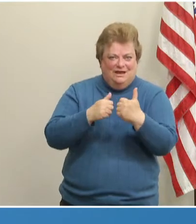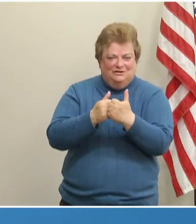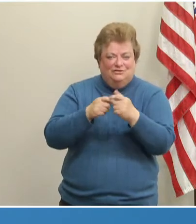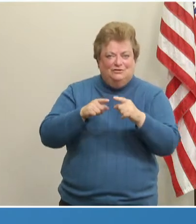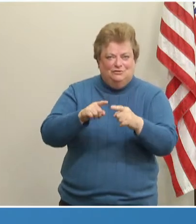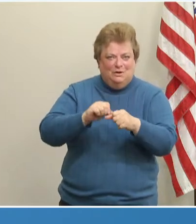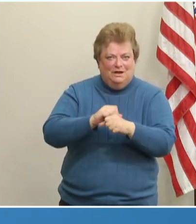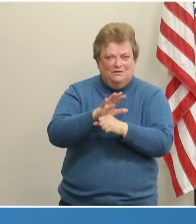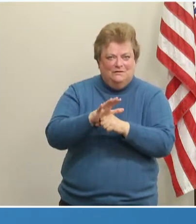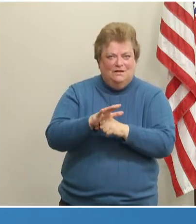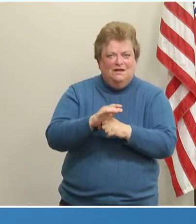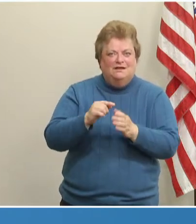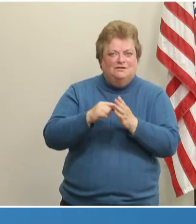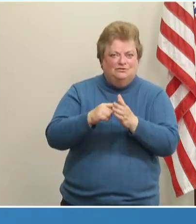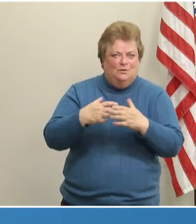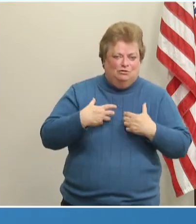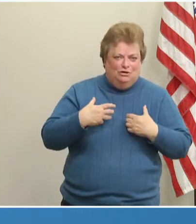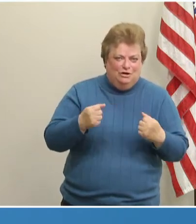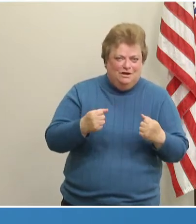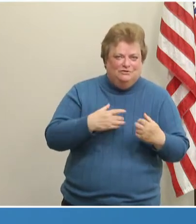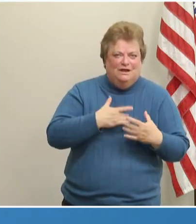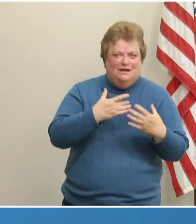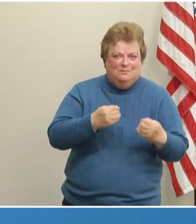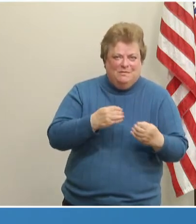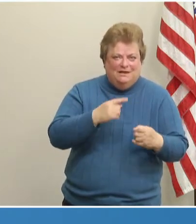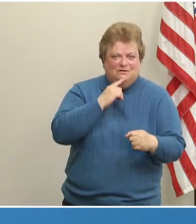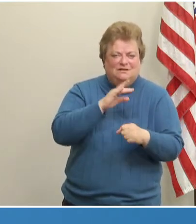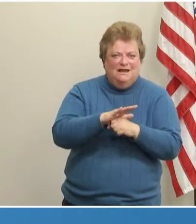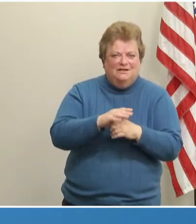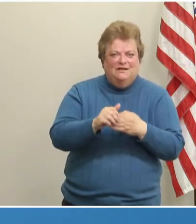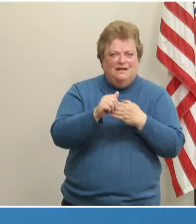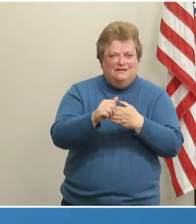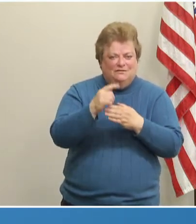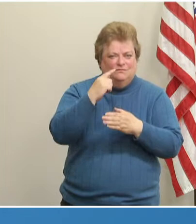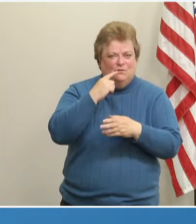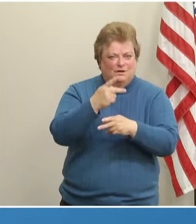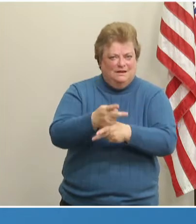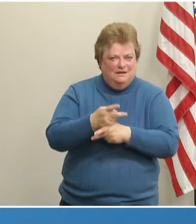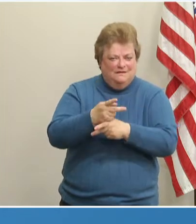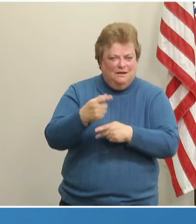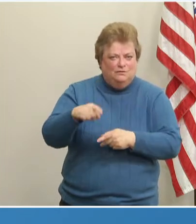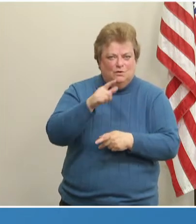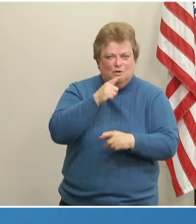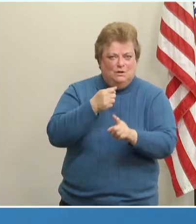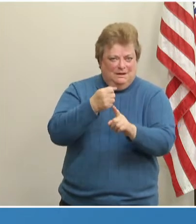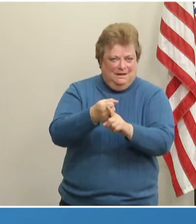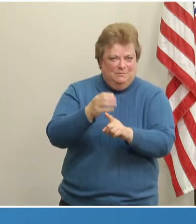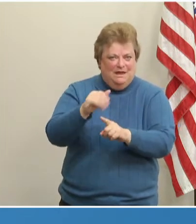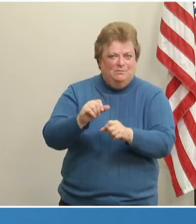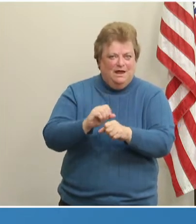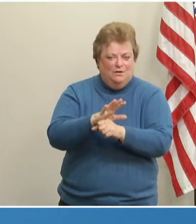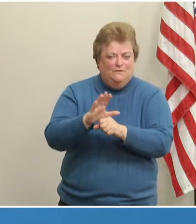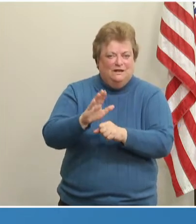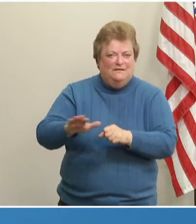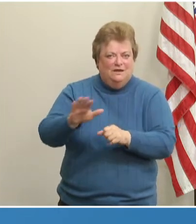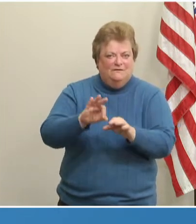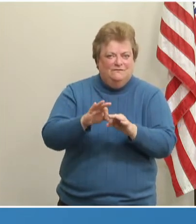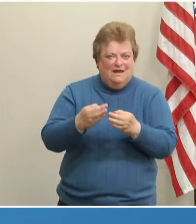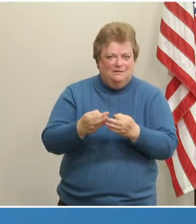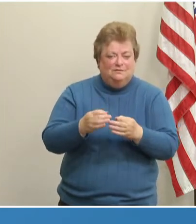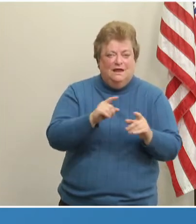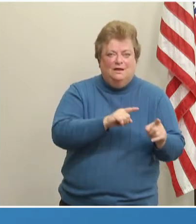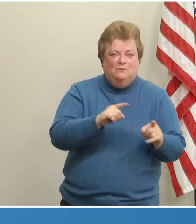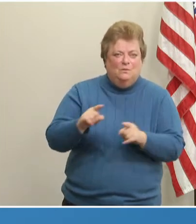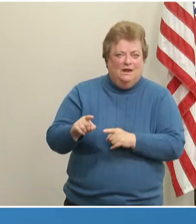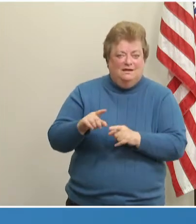courage, compassion, dedication, and leadership in caring for those impacted by COVID-19 and their families. And whereas